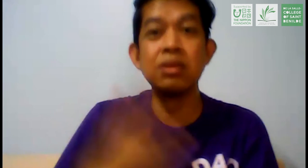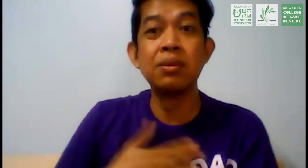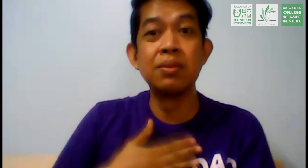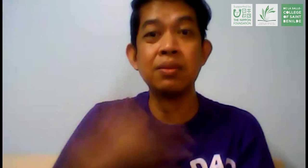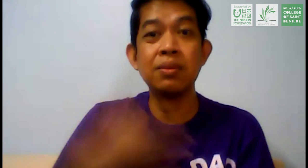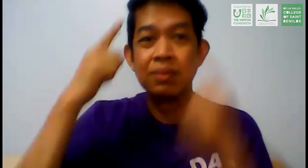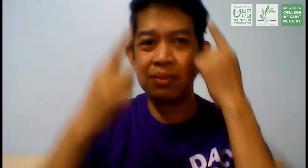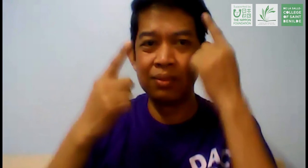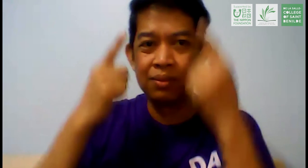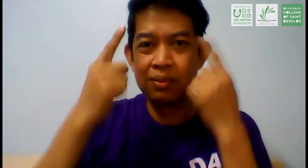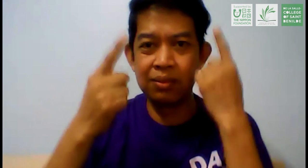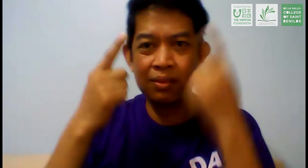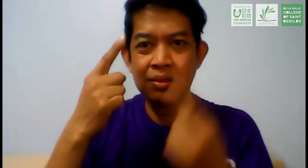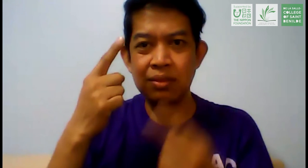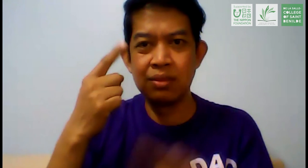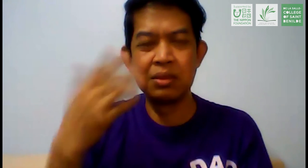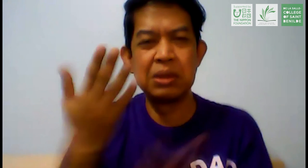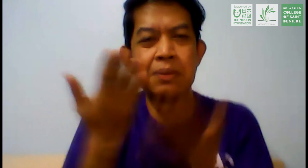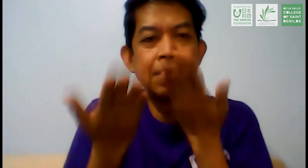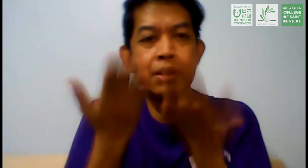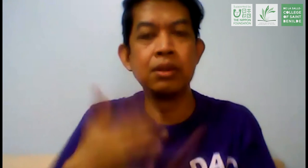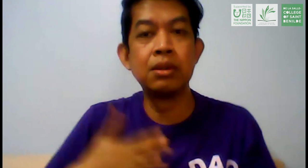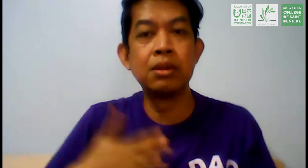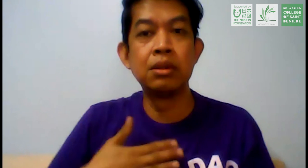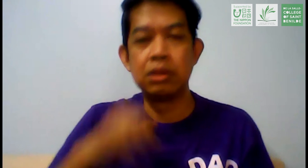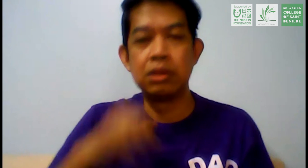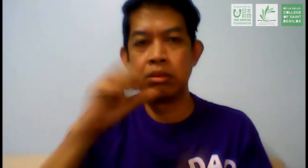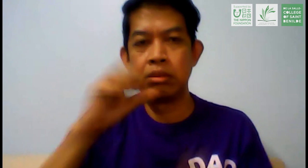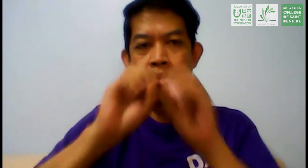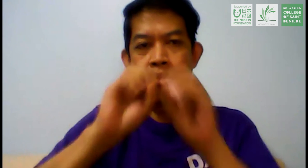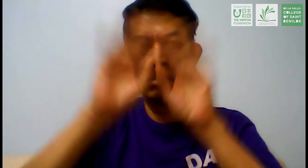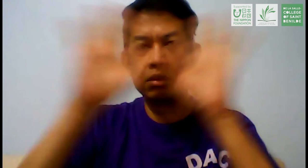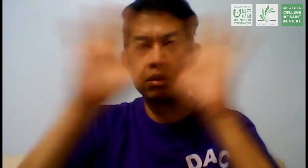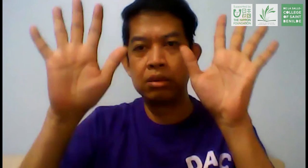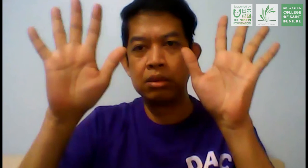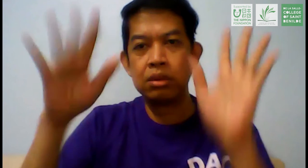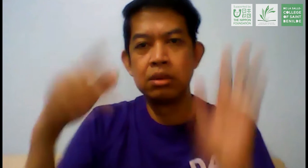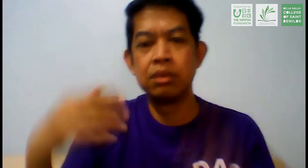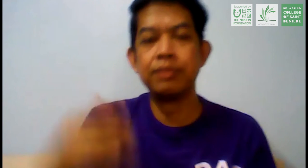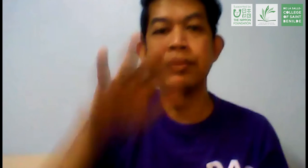Okay, this is Ray. My concern is